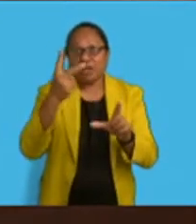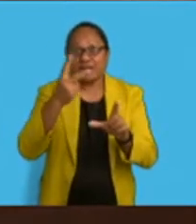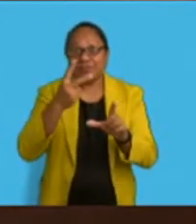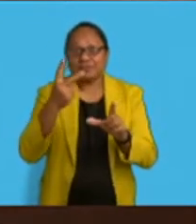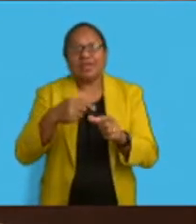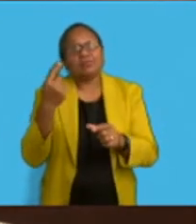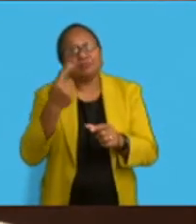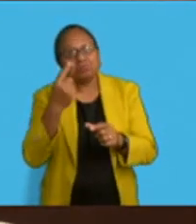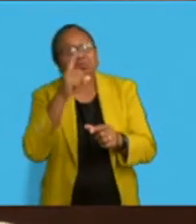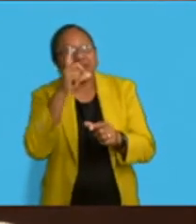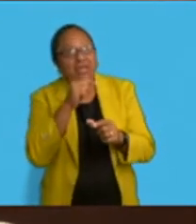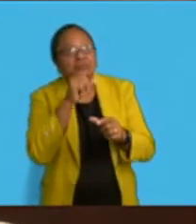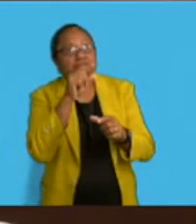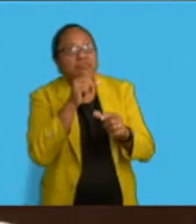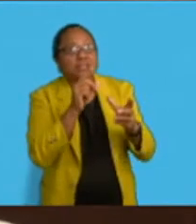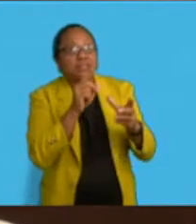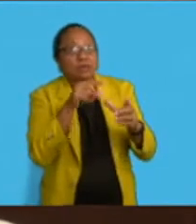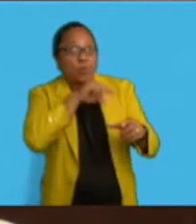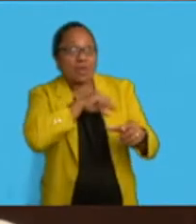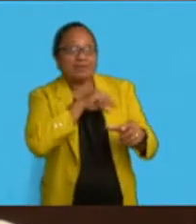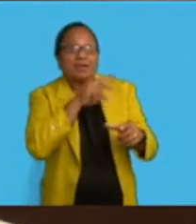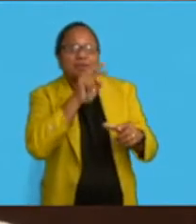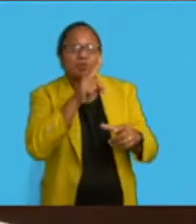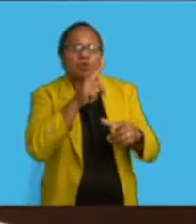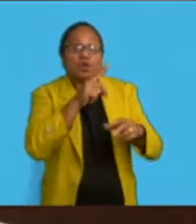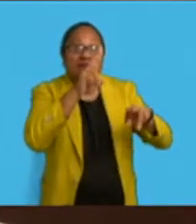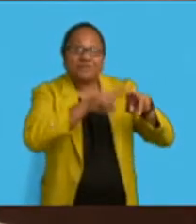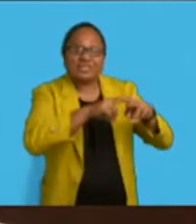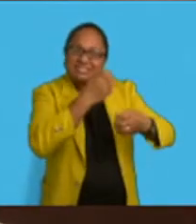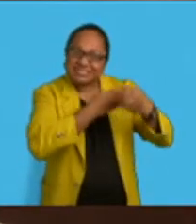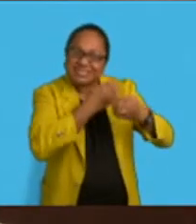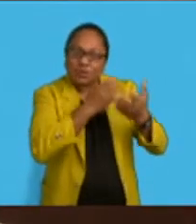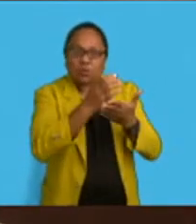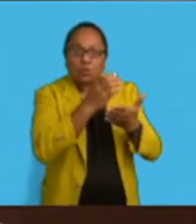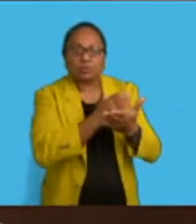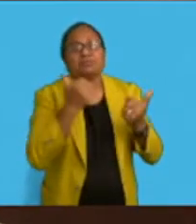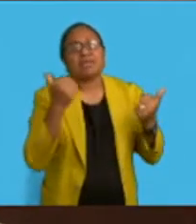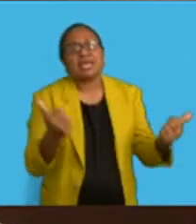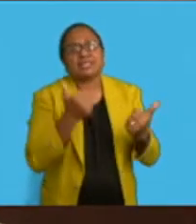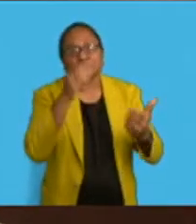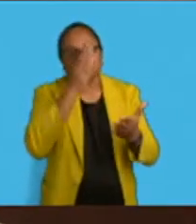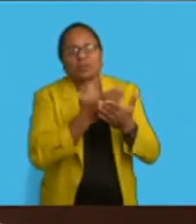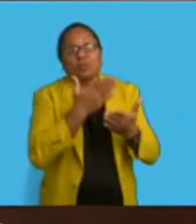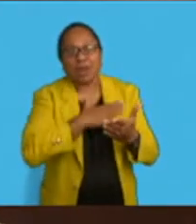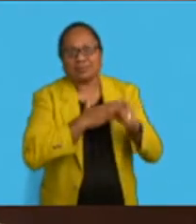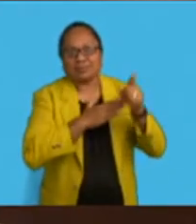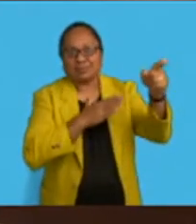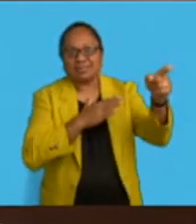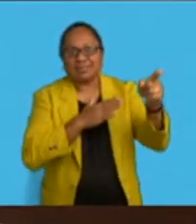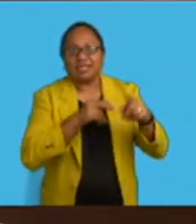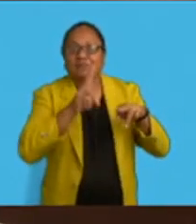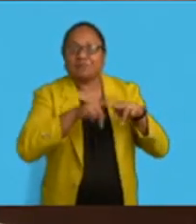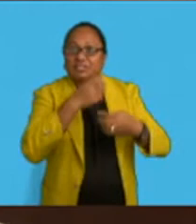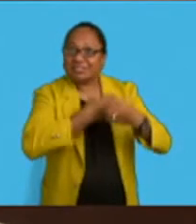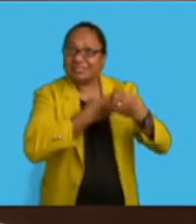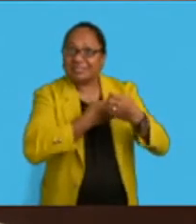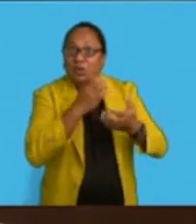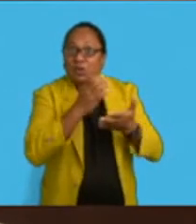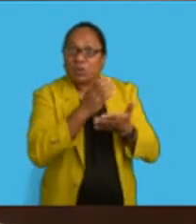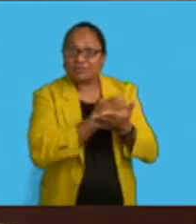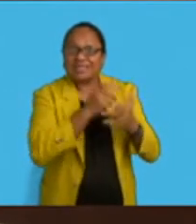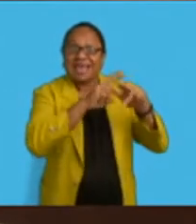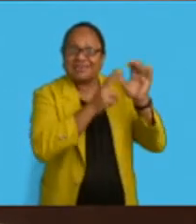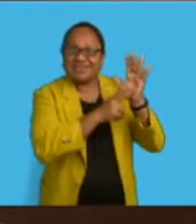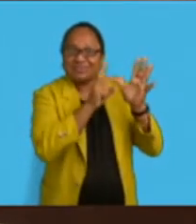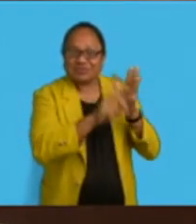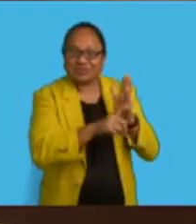for certain engineering courses at the Fiji National University. We have a huge demand for engineers, Madam Speaker, and these courses will actually be able to provide